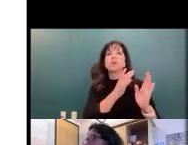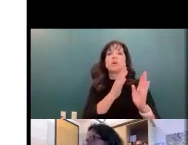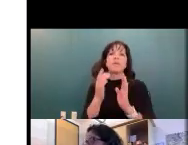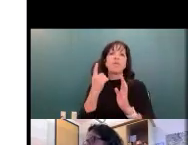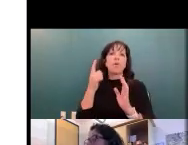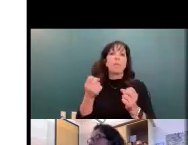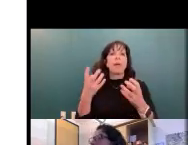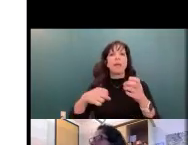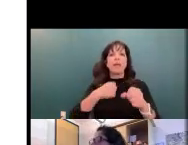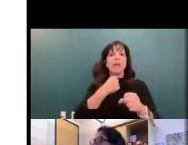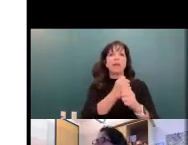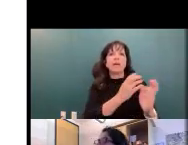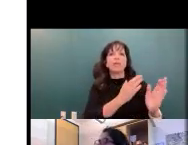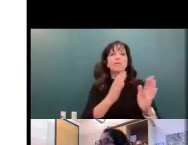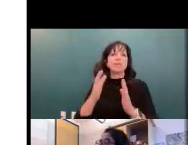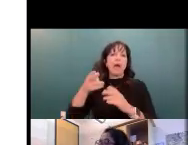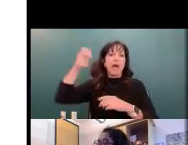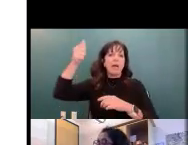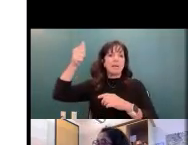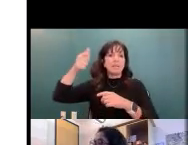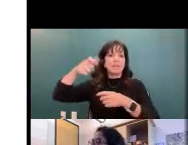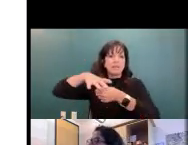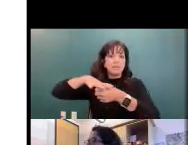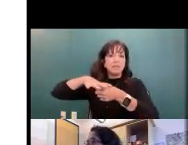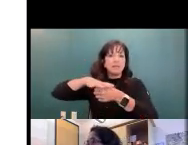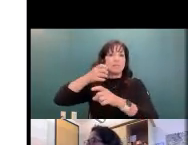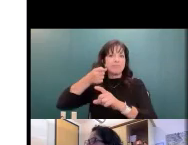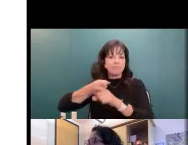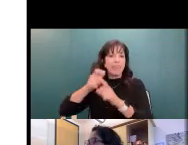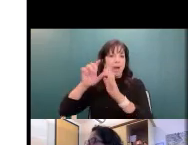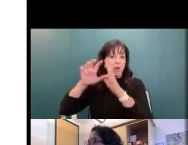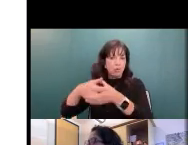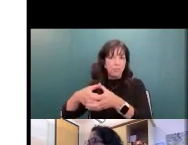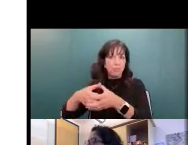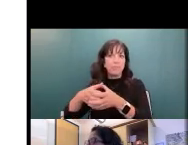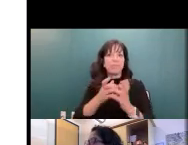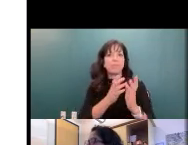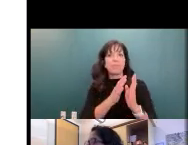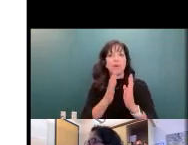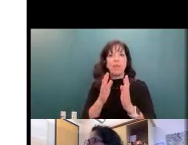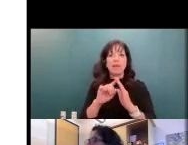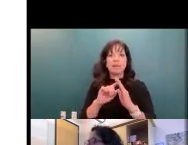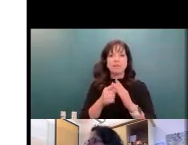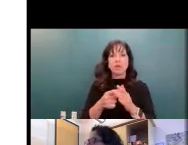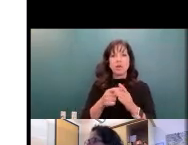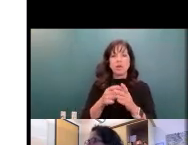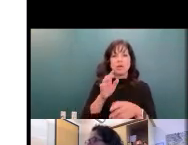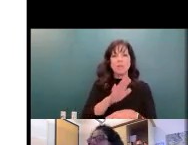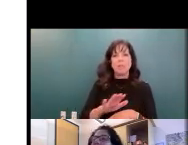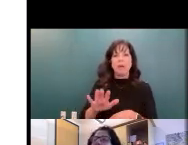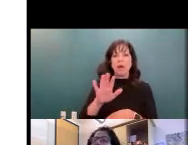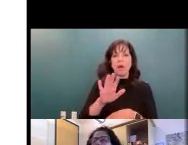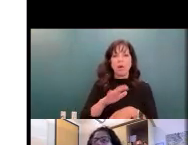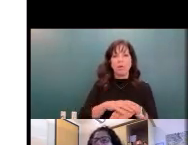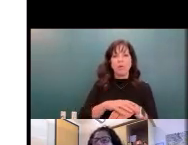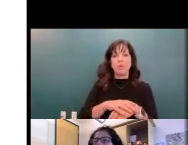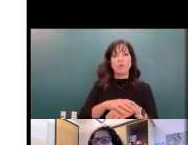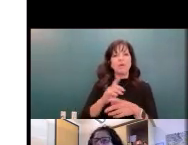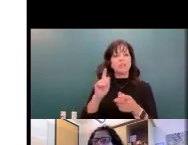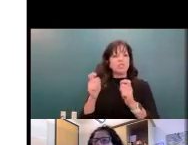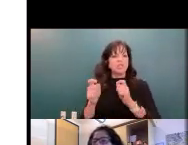years highest prevalence was in that of autism was in that group. And then we started to see this change in